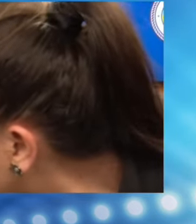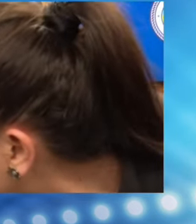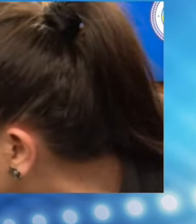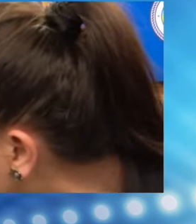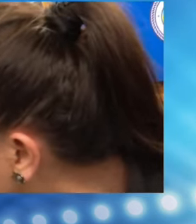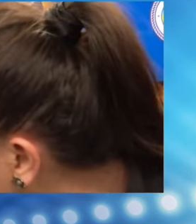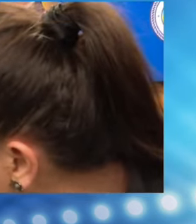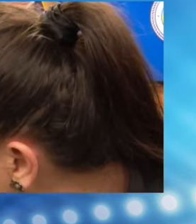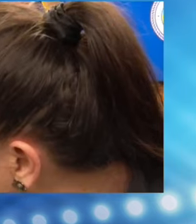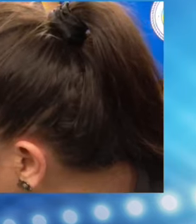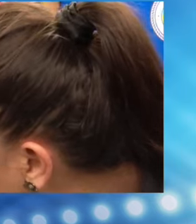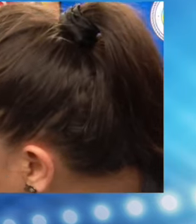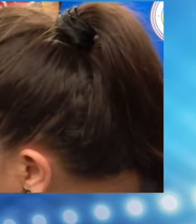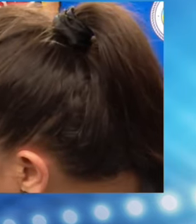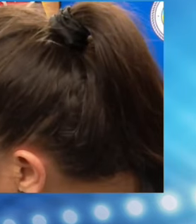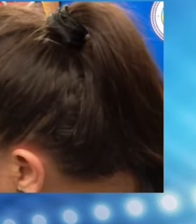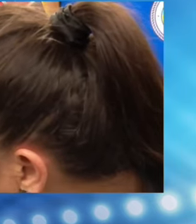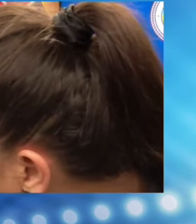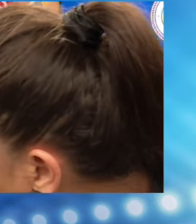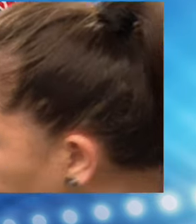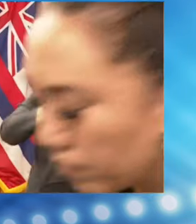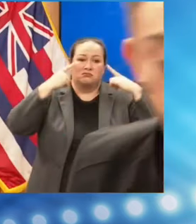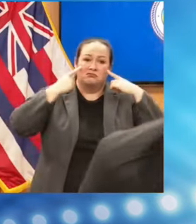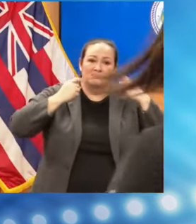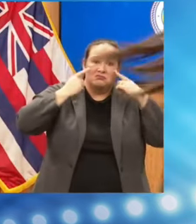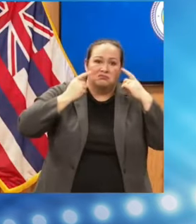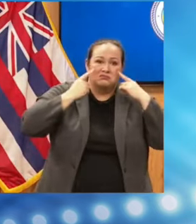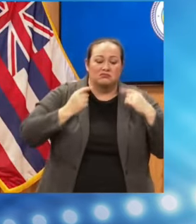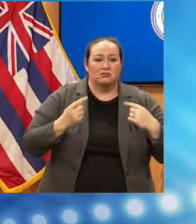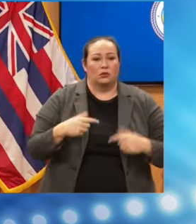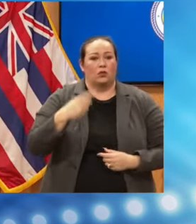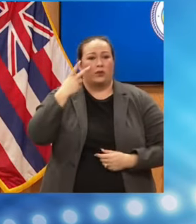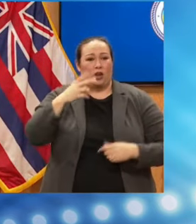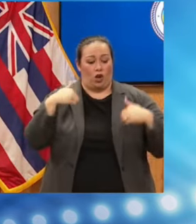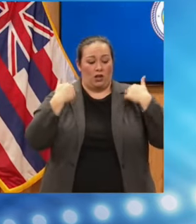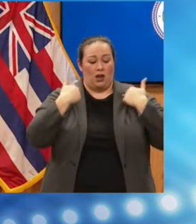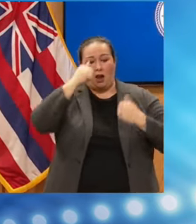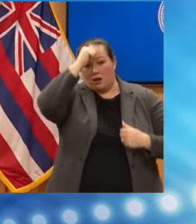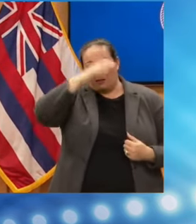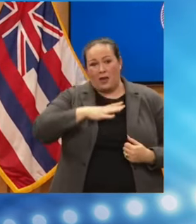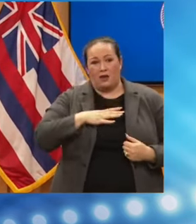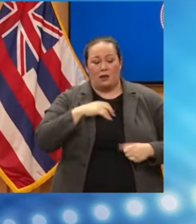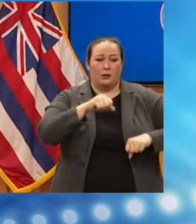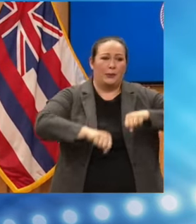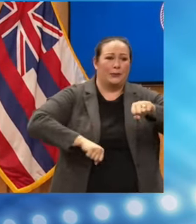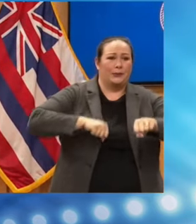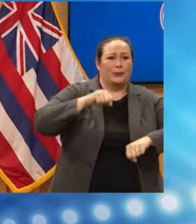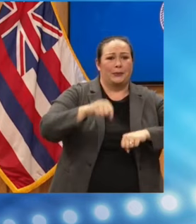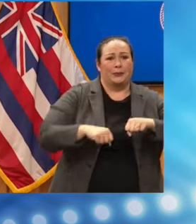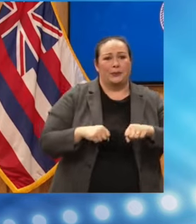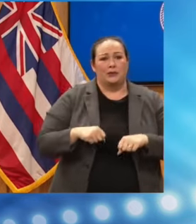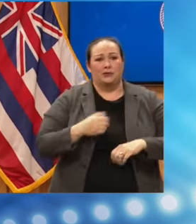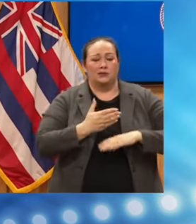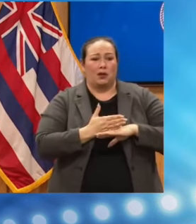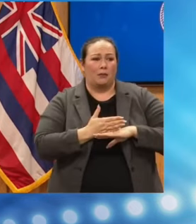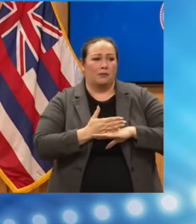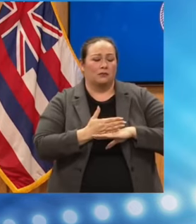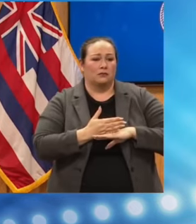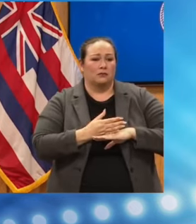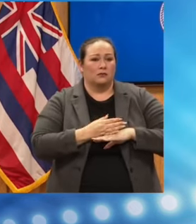tears. This is a gentleman that doesn't cry easily. We saw young men on bicycles riding through Lahaina. They also